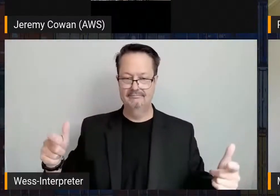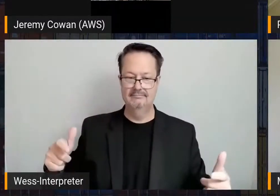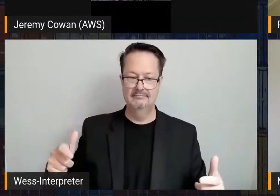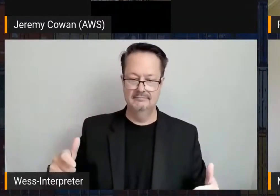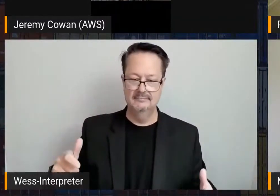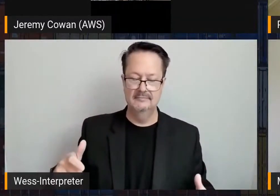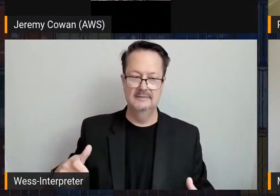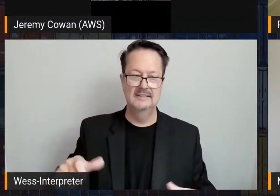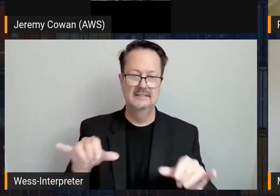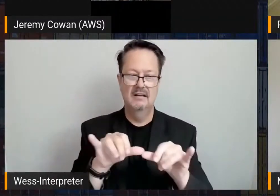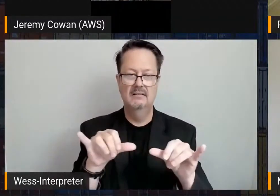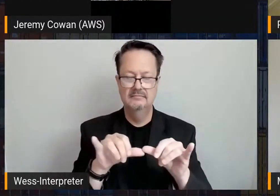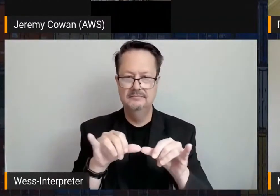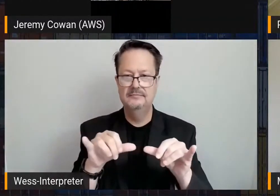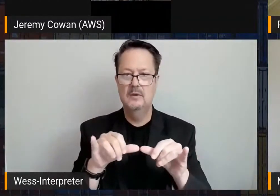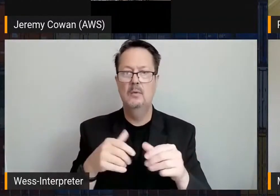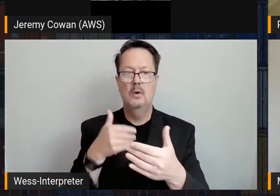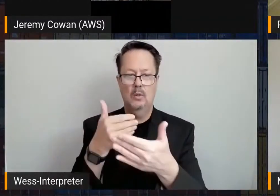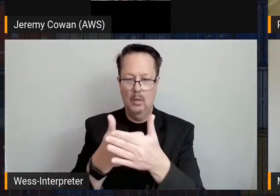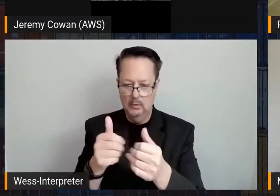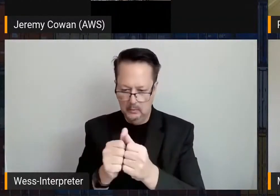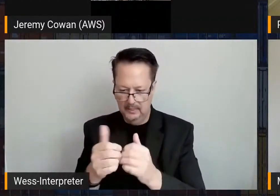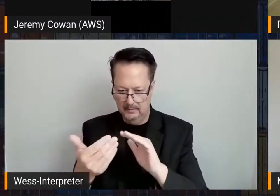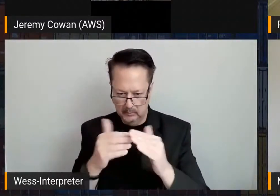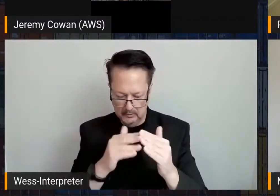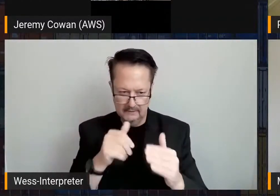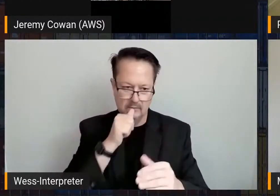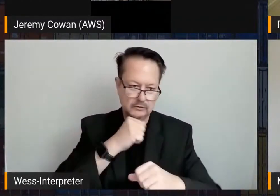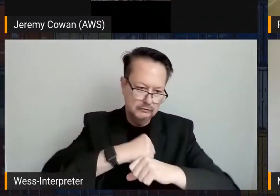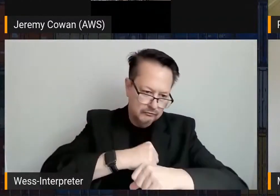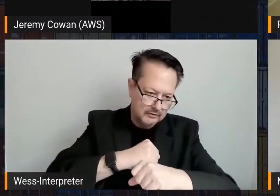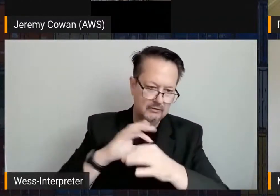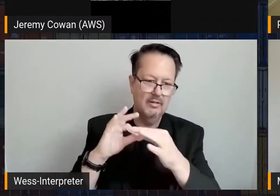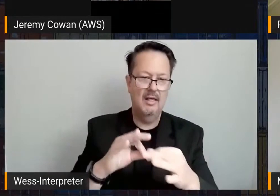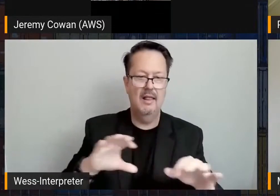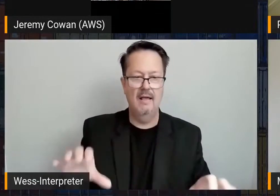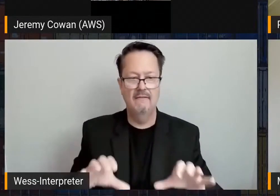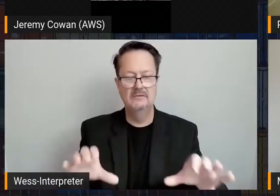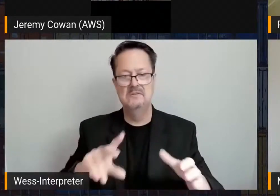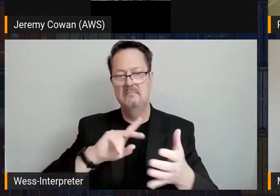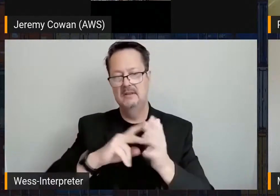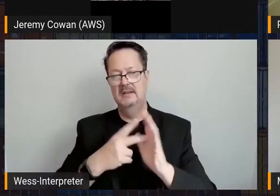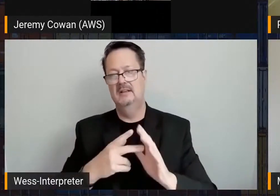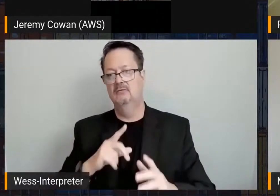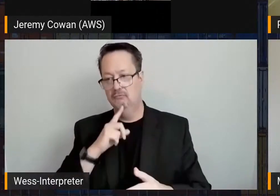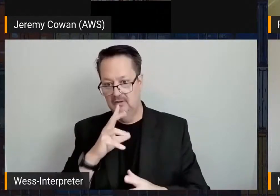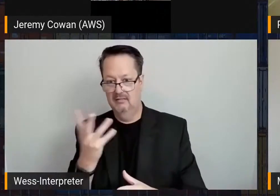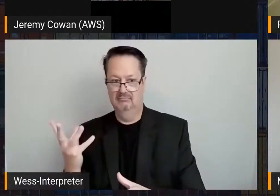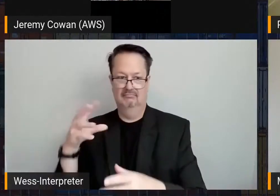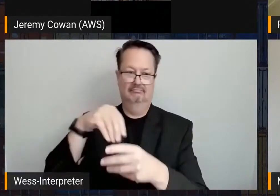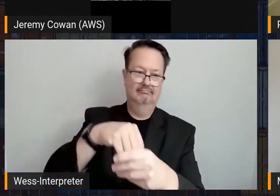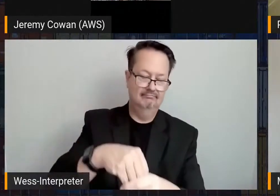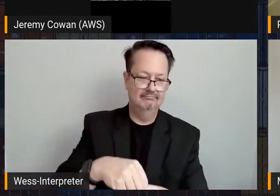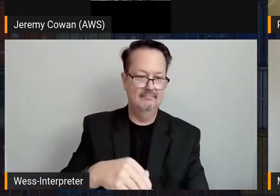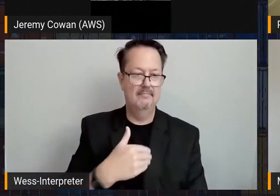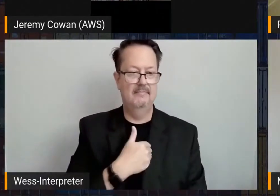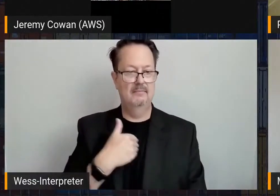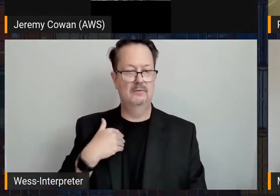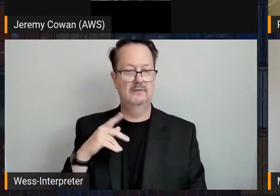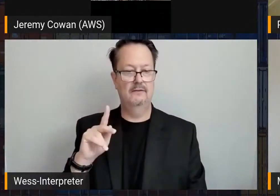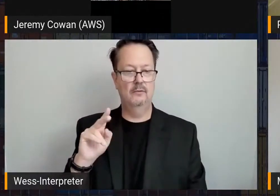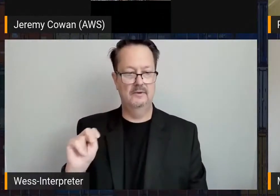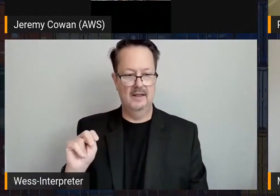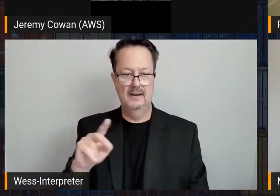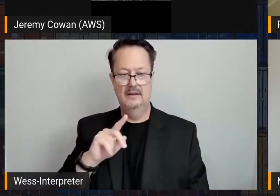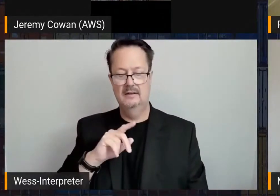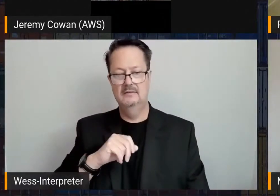with the community on security and related efforts, and this includes being active members of the Kubernetes Security